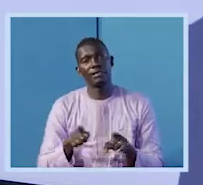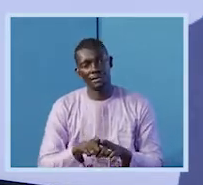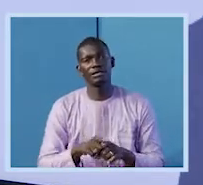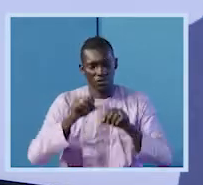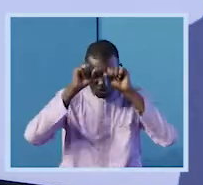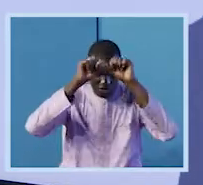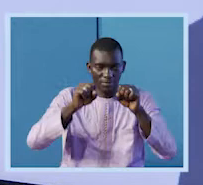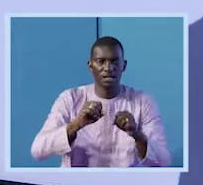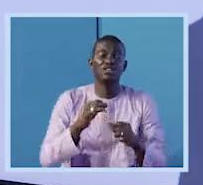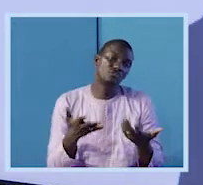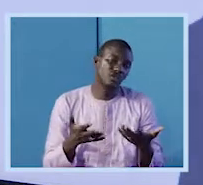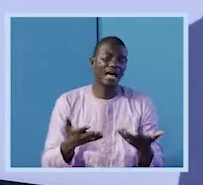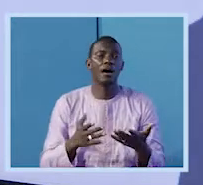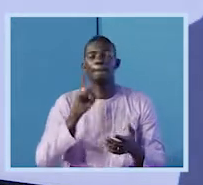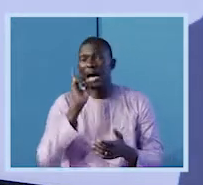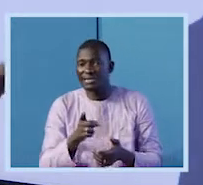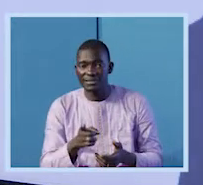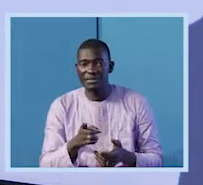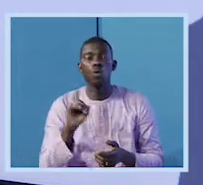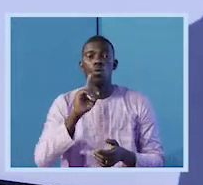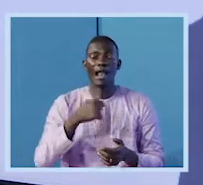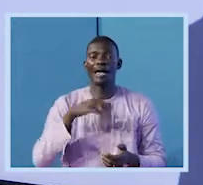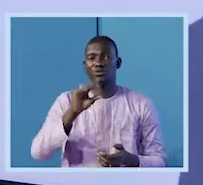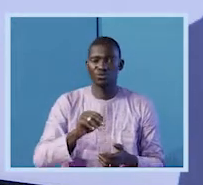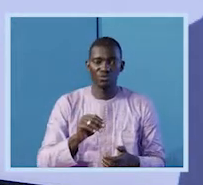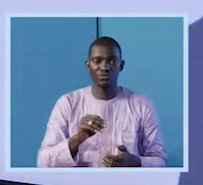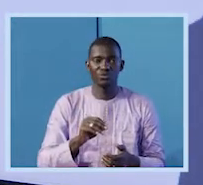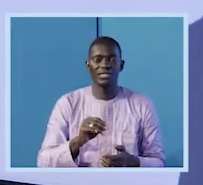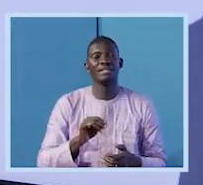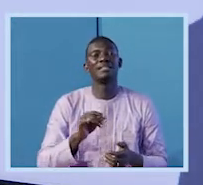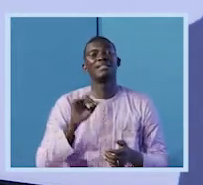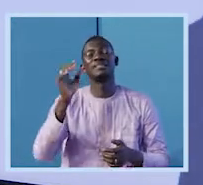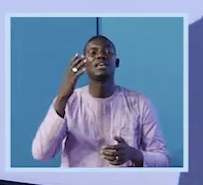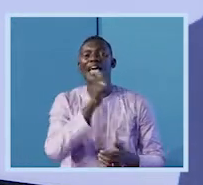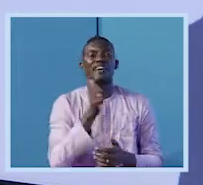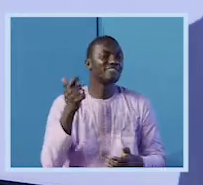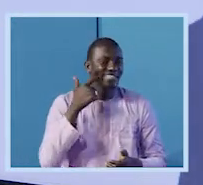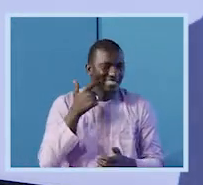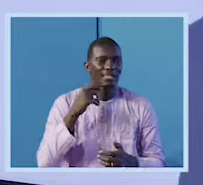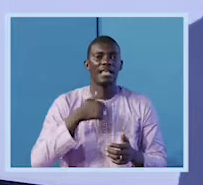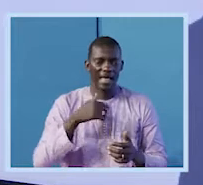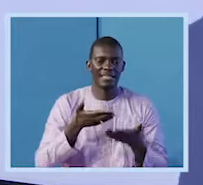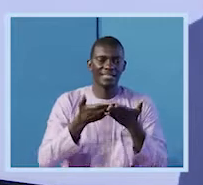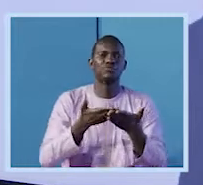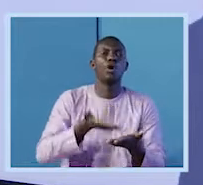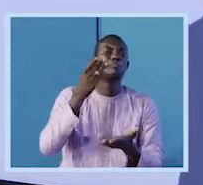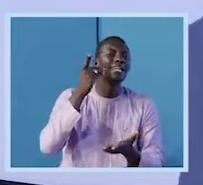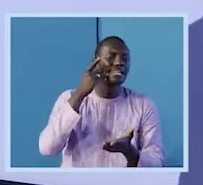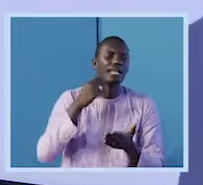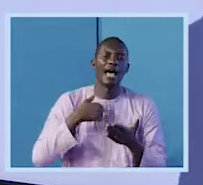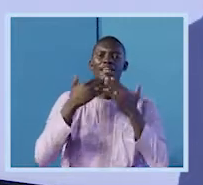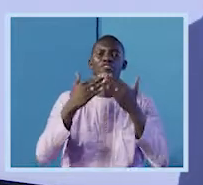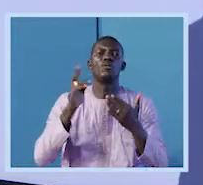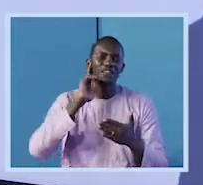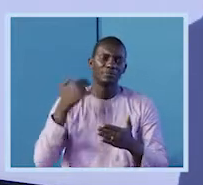a government. But what I do is, so every day I give updates on